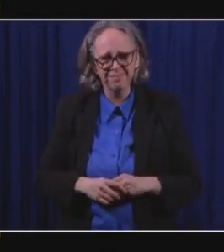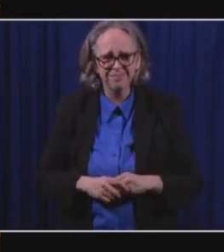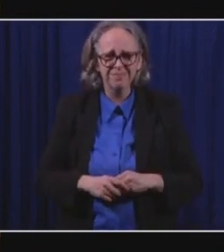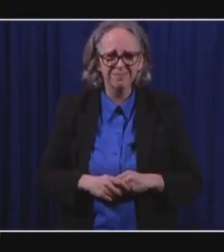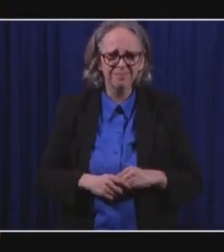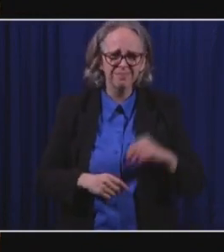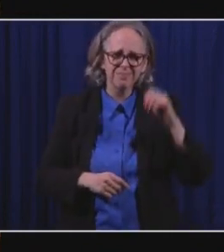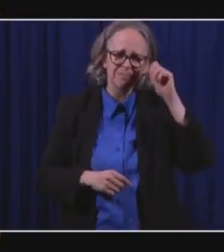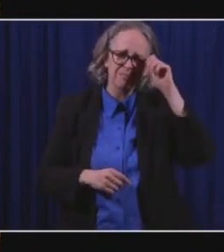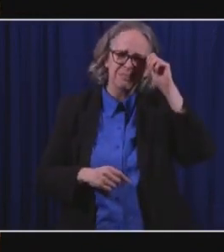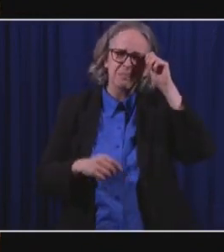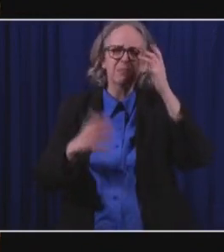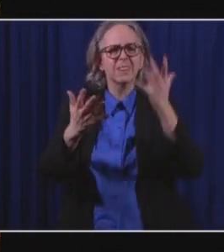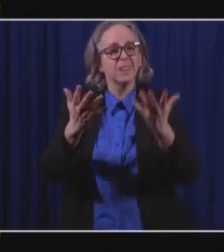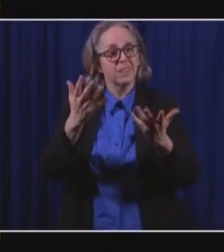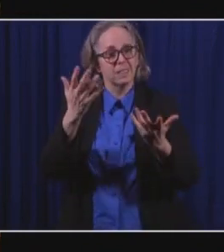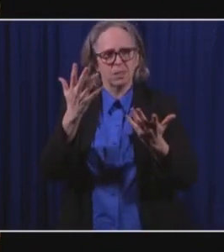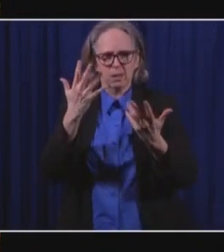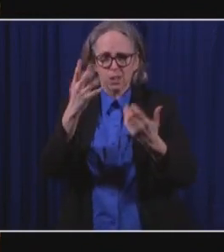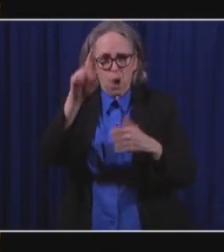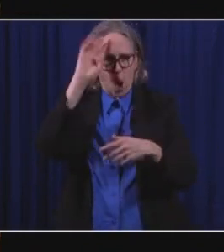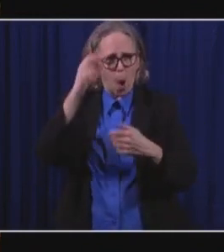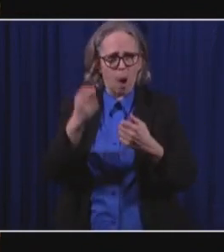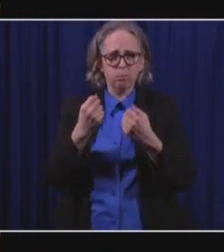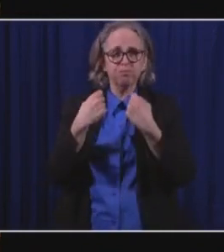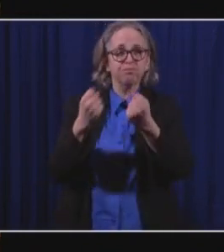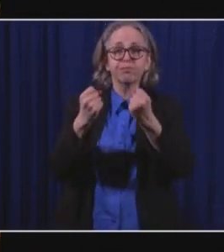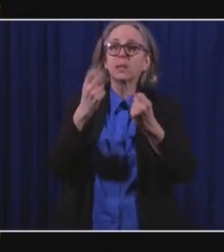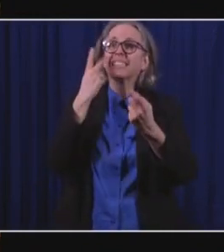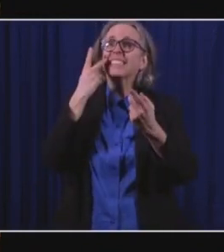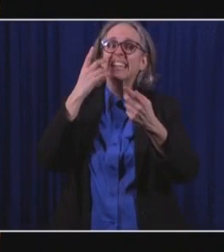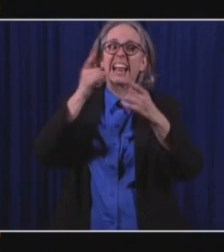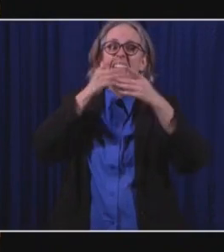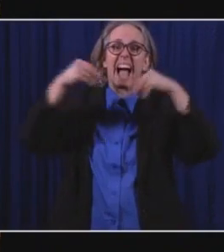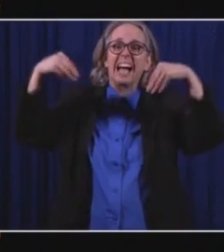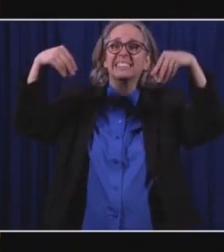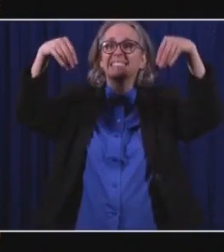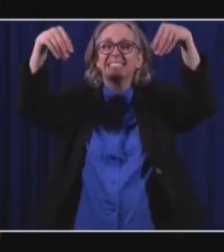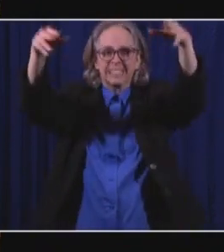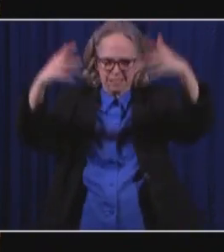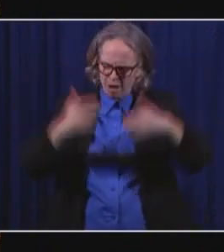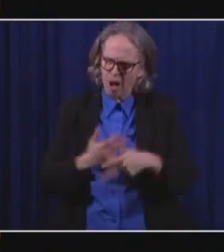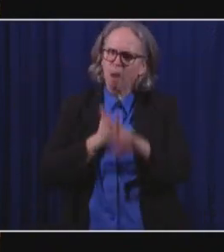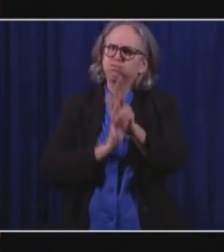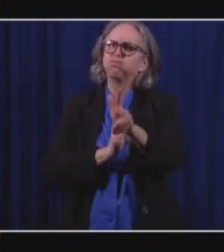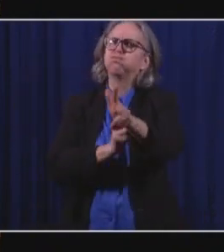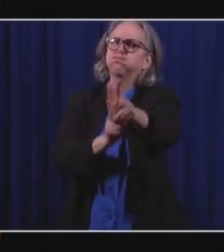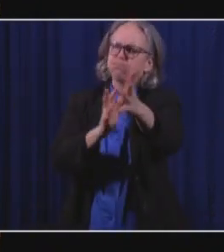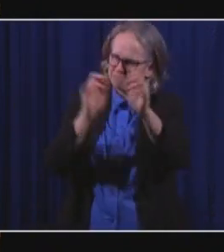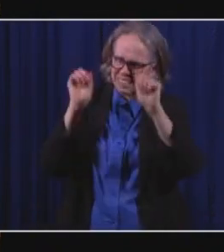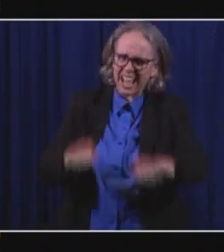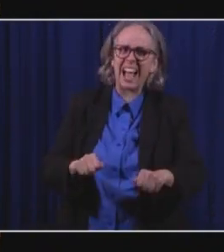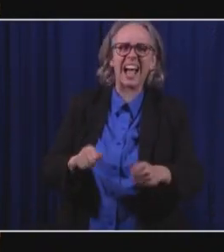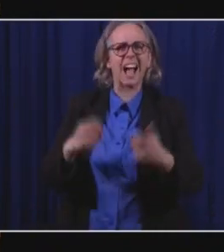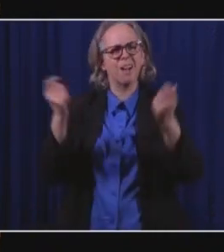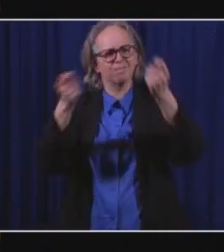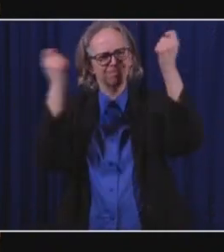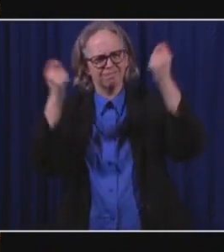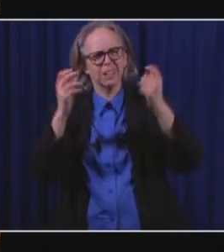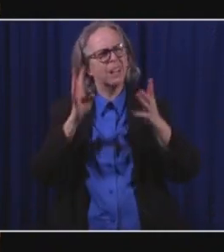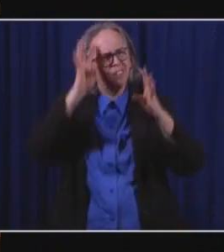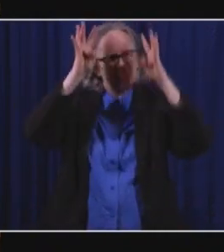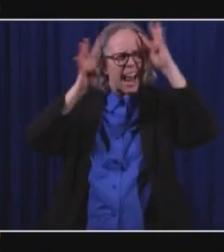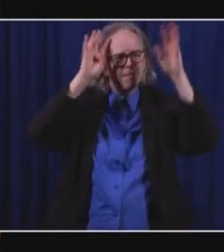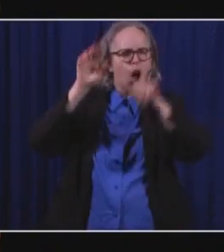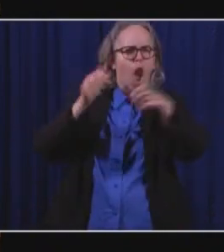drive-through light shows, things like that. So you can still enjoy the holiday seasons. We just ask that you try to stay home and keep things small if possible. We've seen a